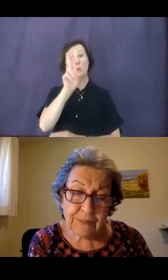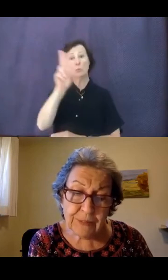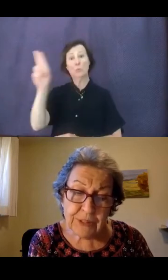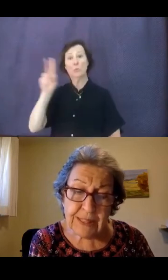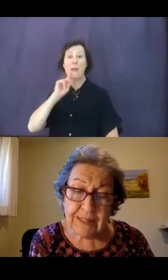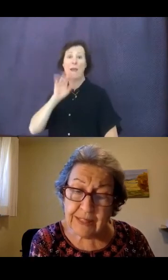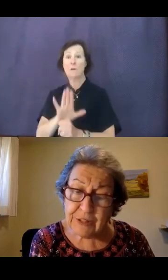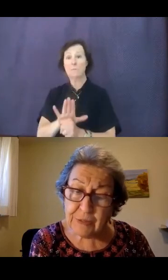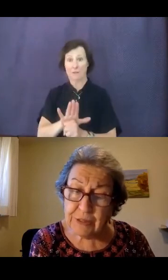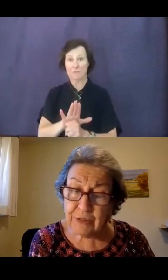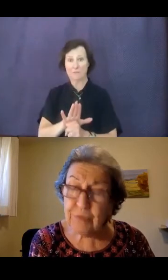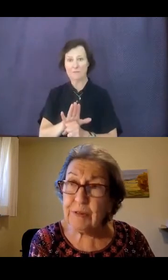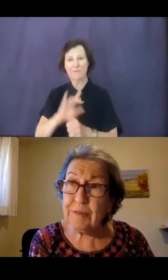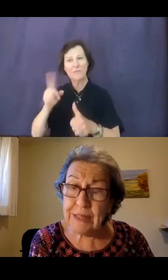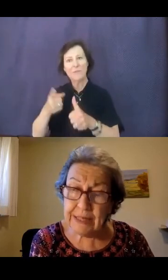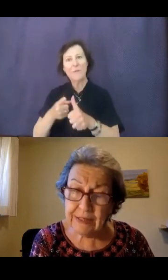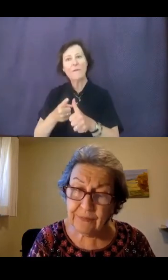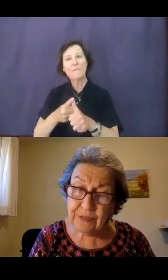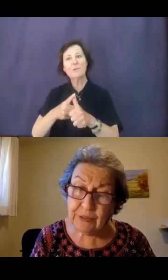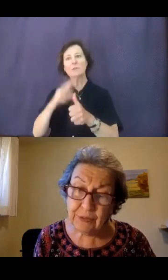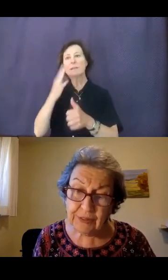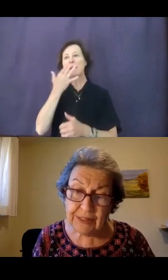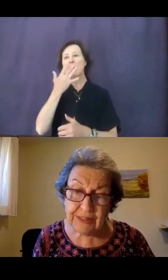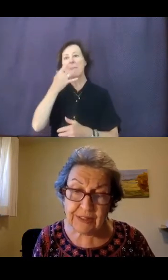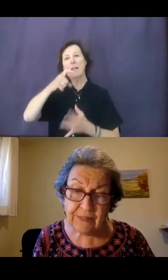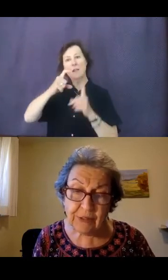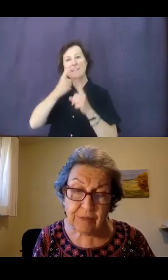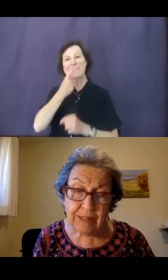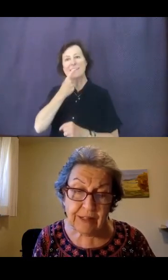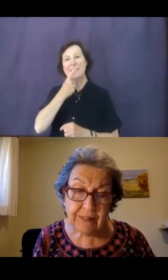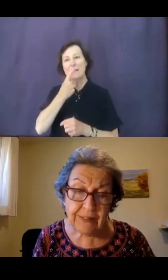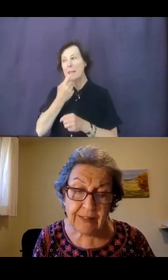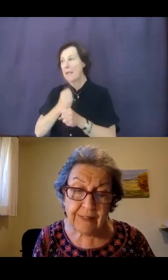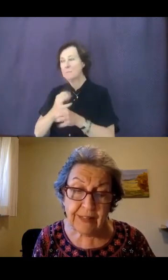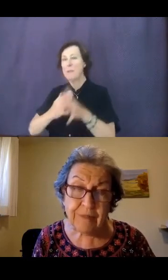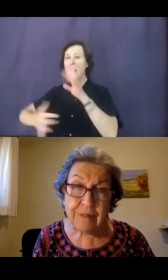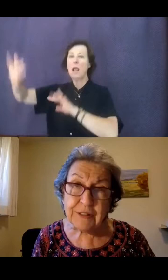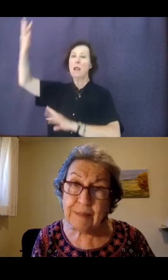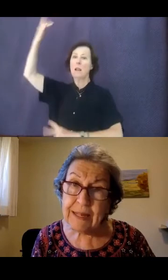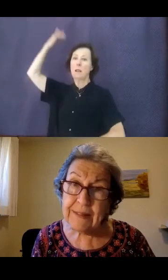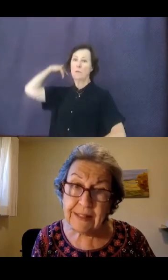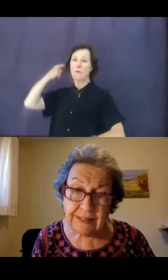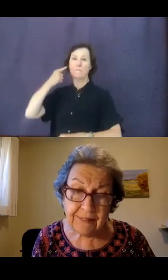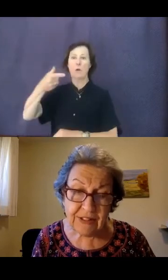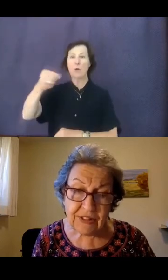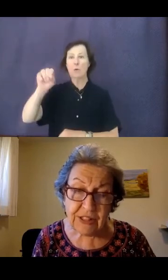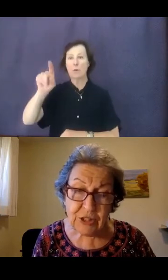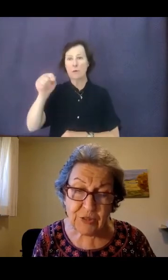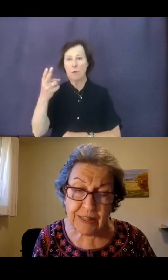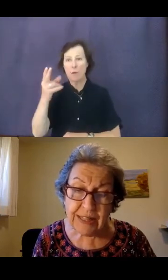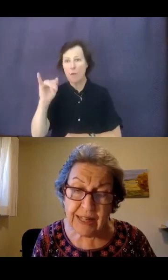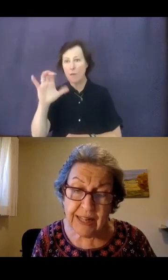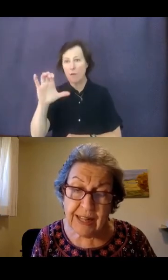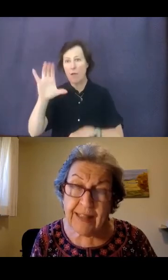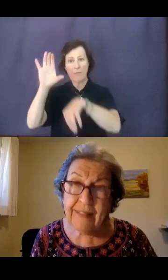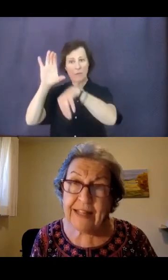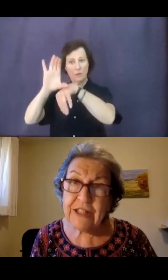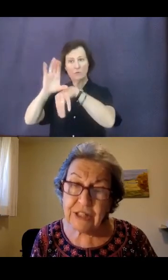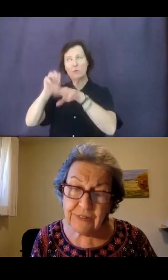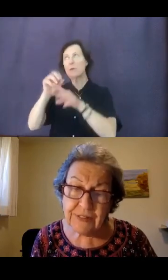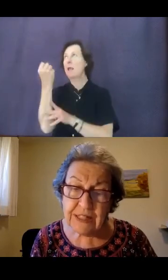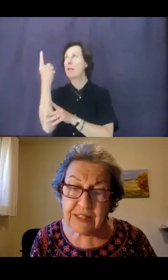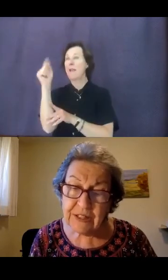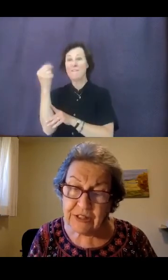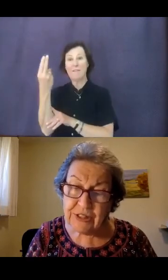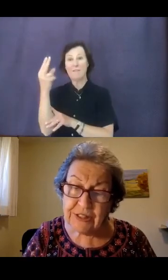When the first stained glass windows were created for the earliest of the great Gothic cathedrals back in the 11th century, that